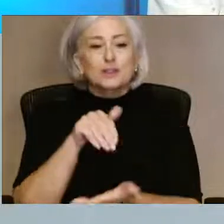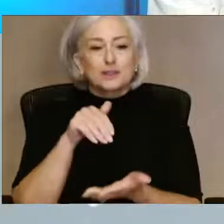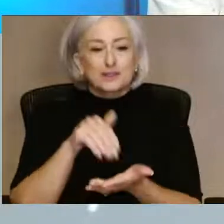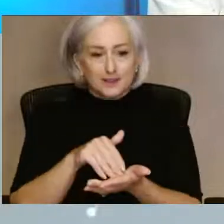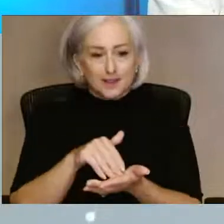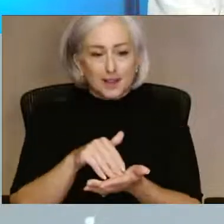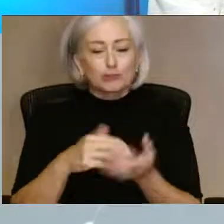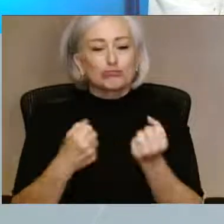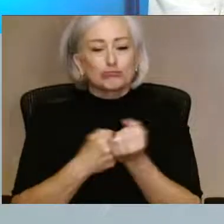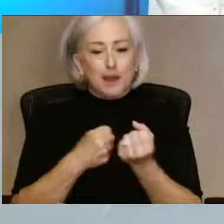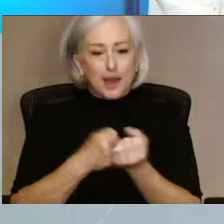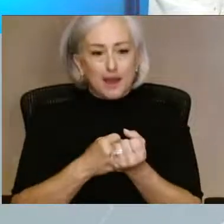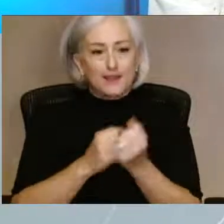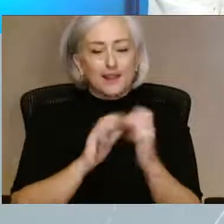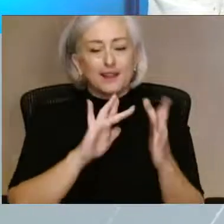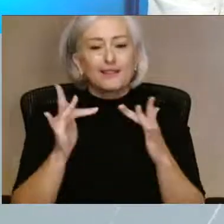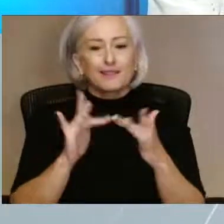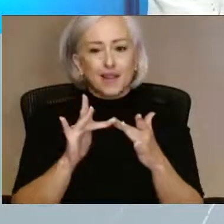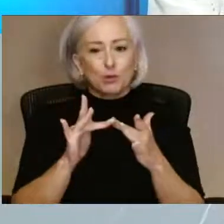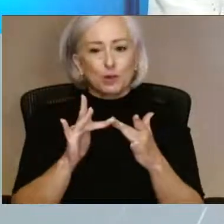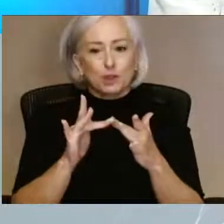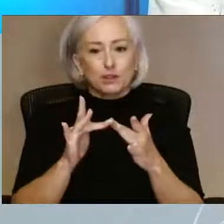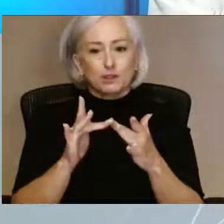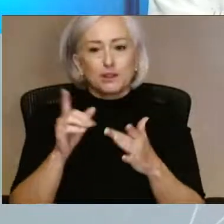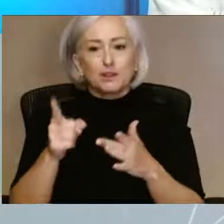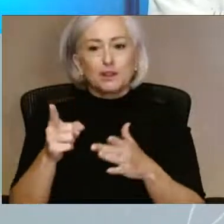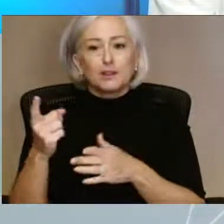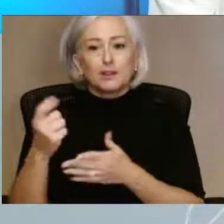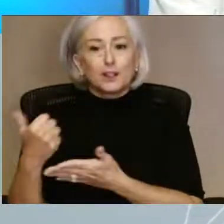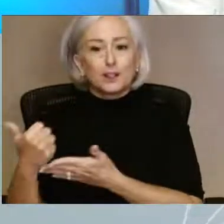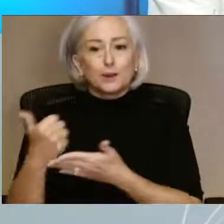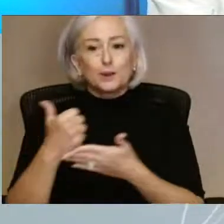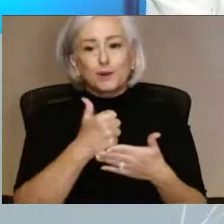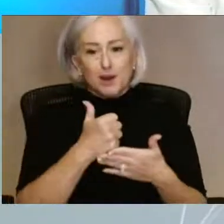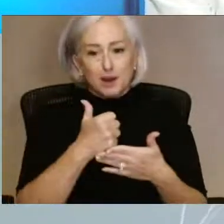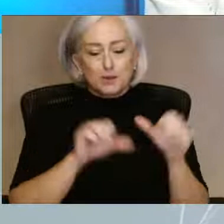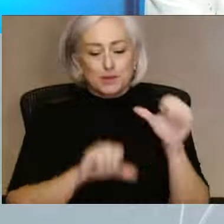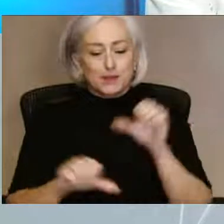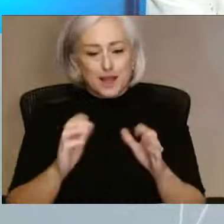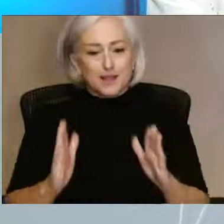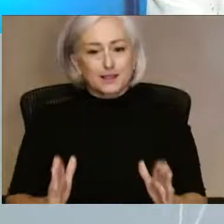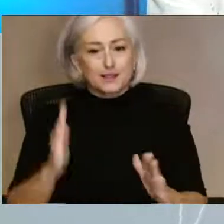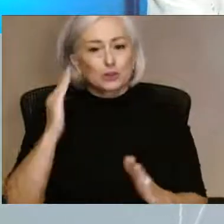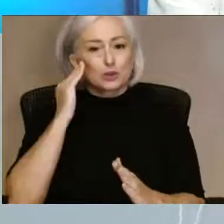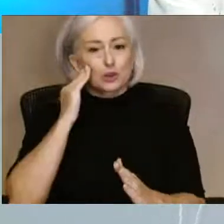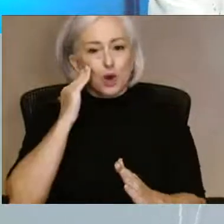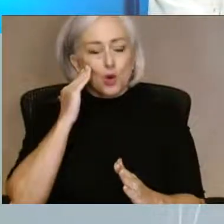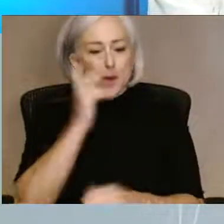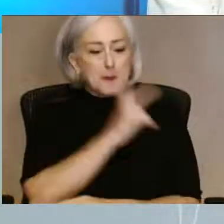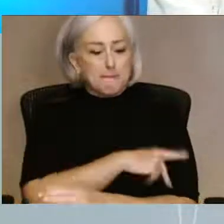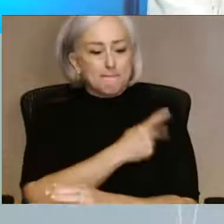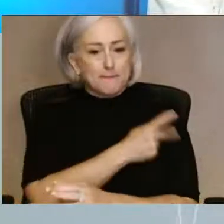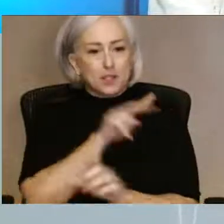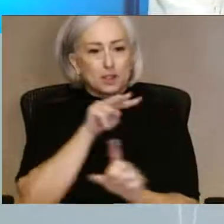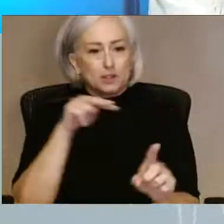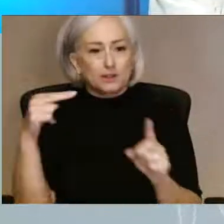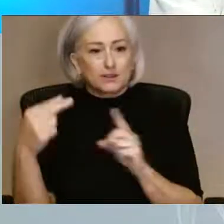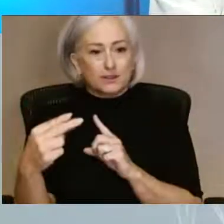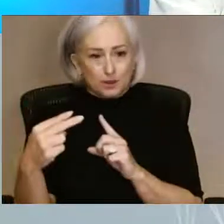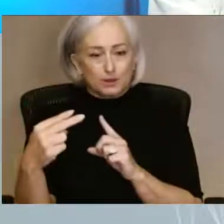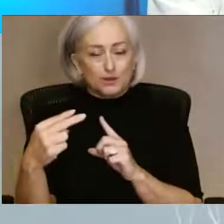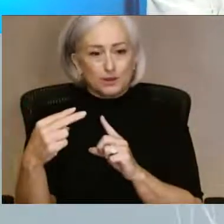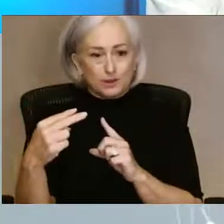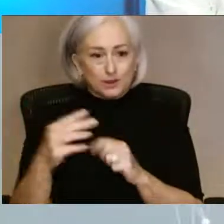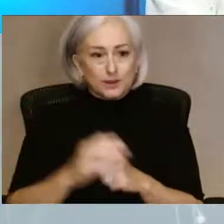like yourself give our scientists the patient perspective. And the result, obviously, is a more patient-centered approach